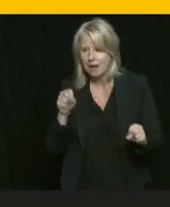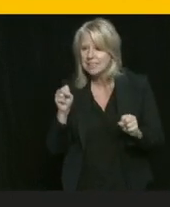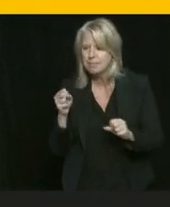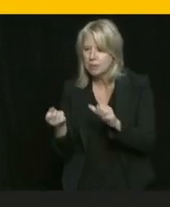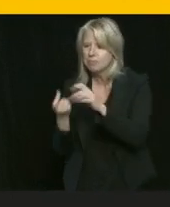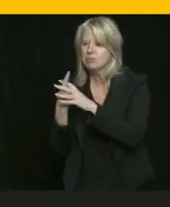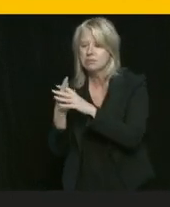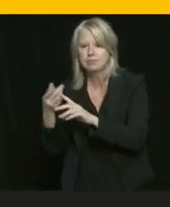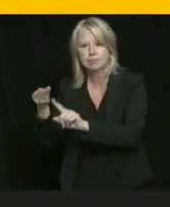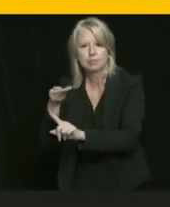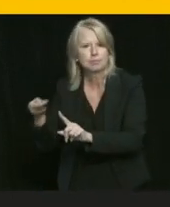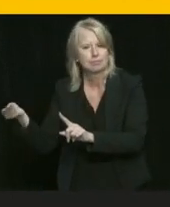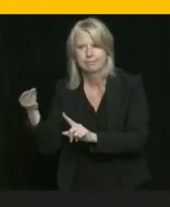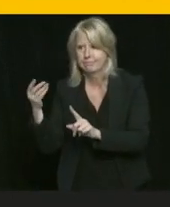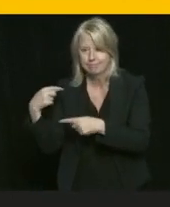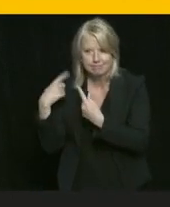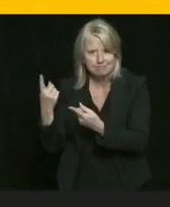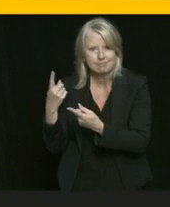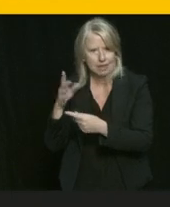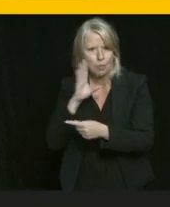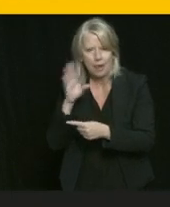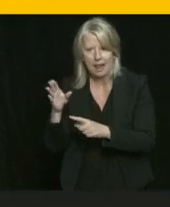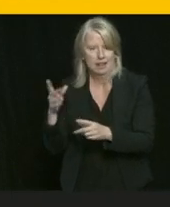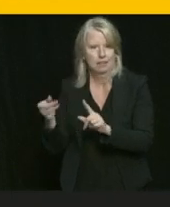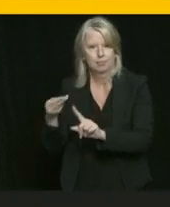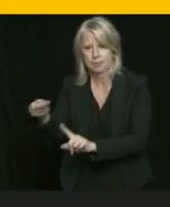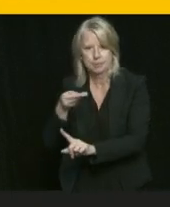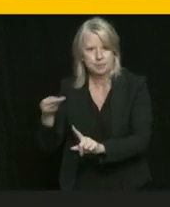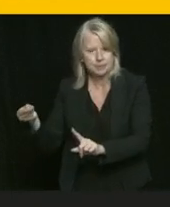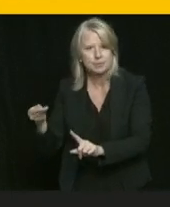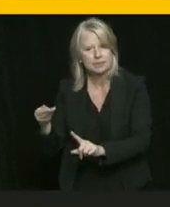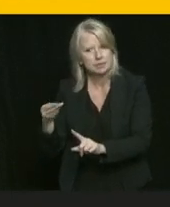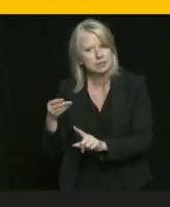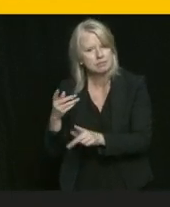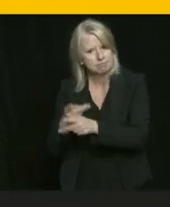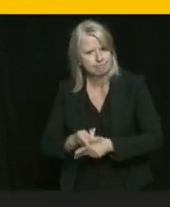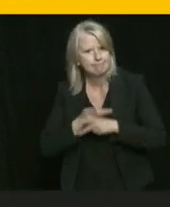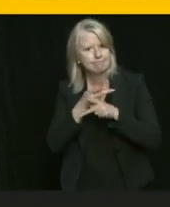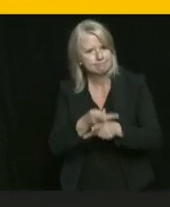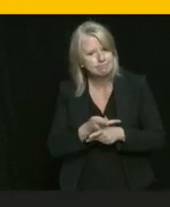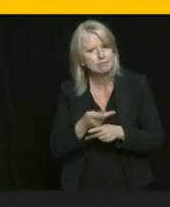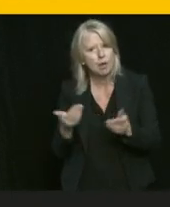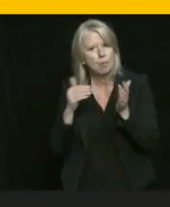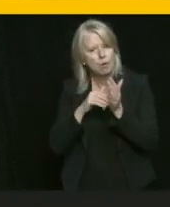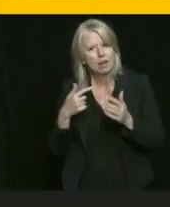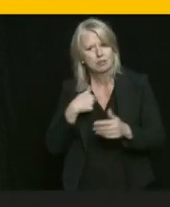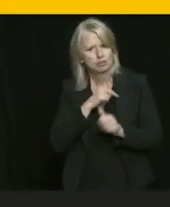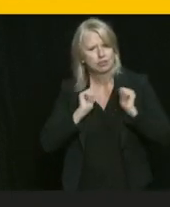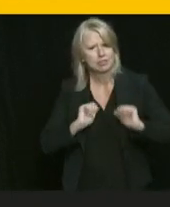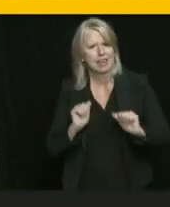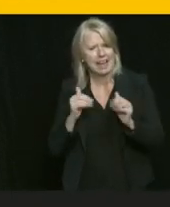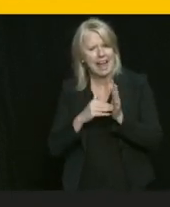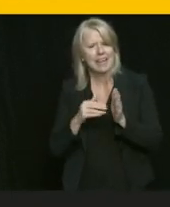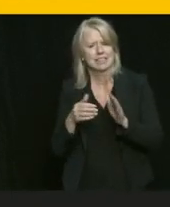Anywhere and anytime we let it. So let's get back in the dance and take the